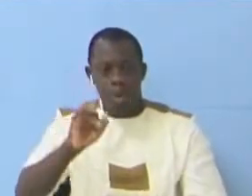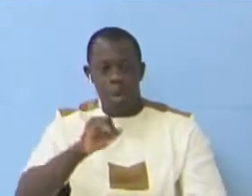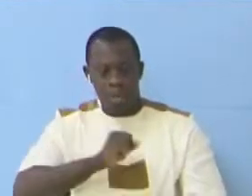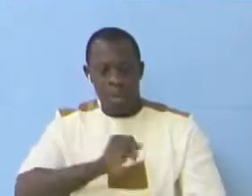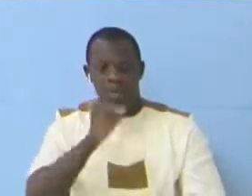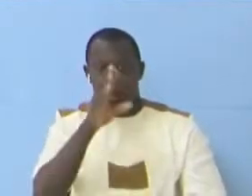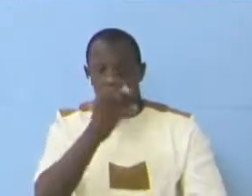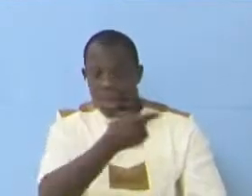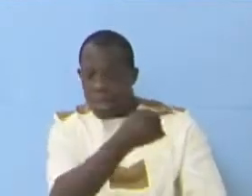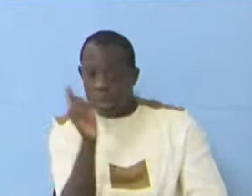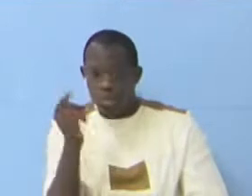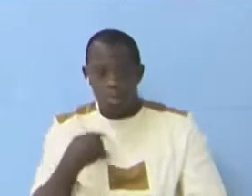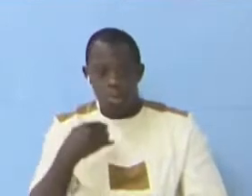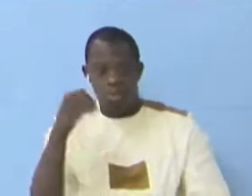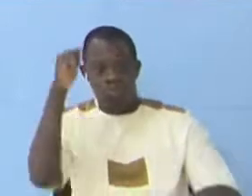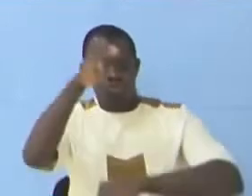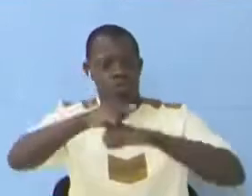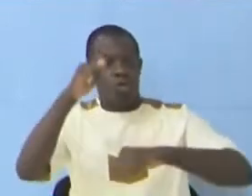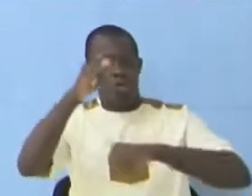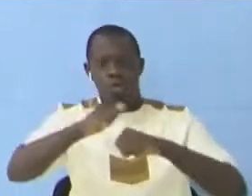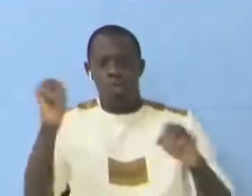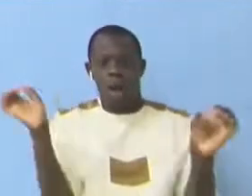benn mitital bu ñu leen teg.